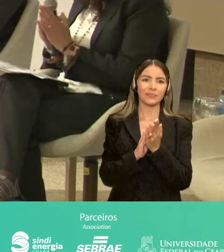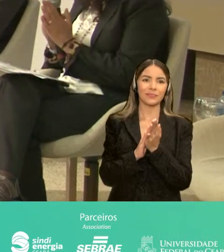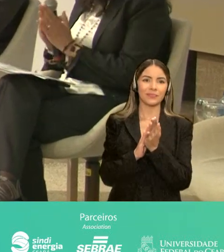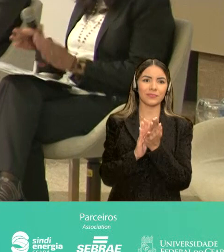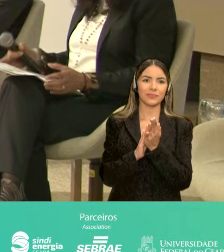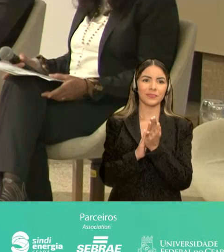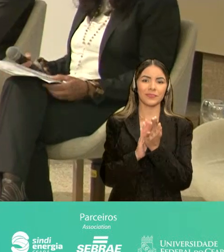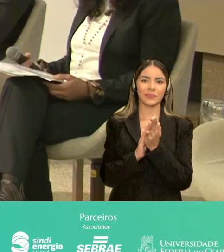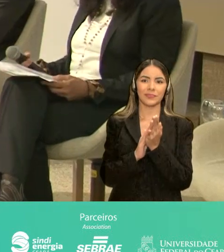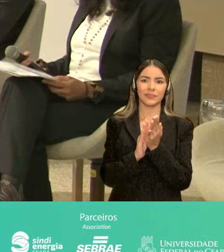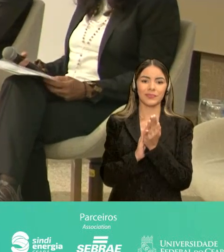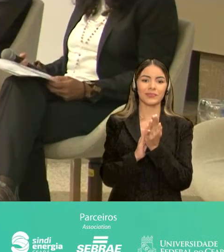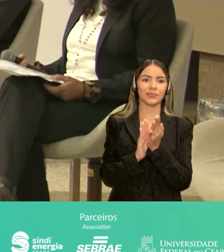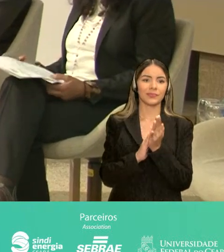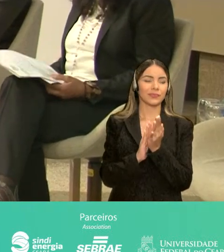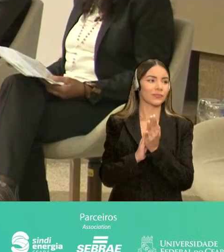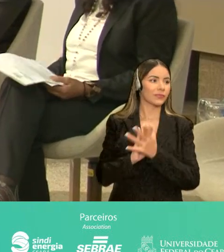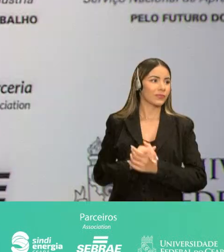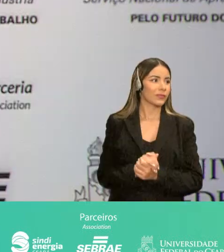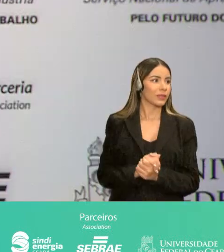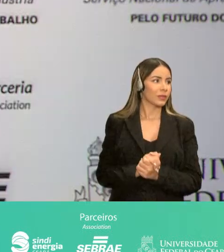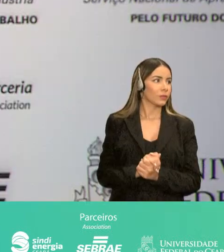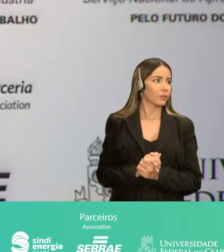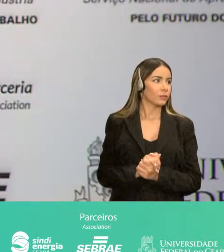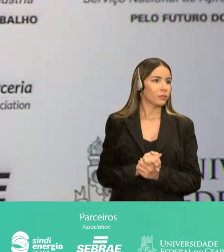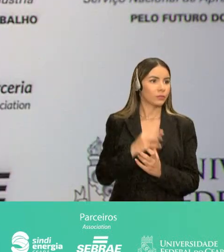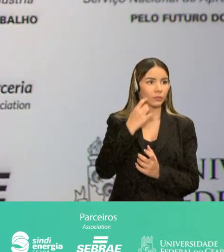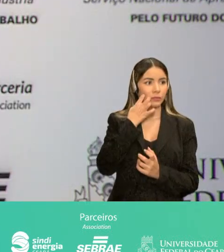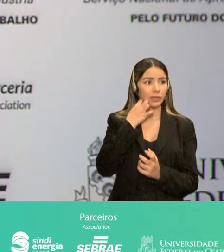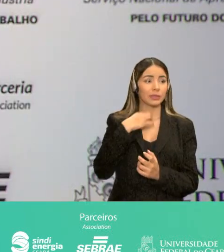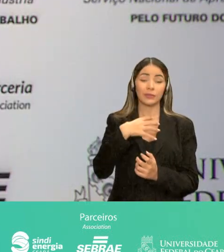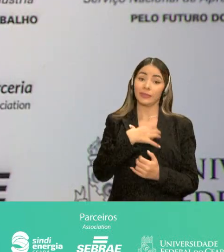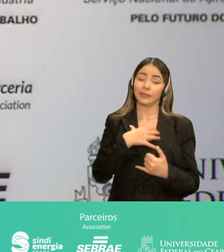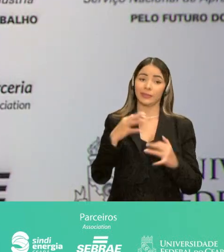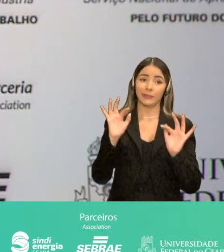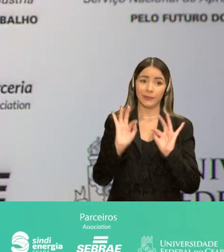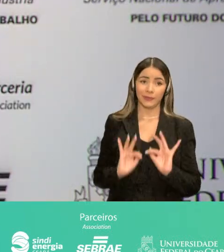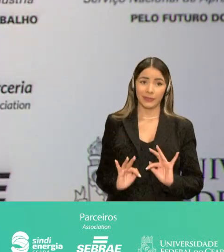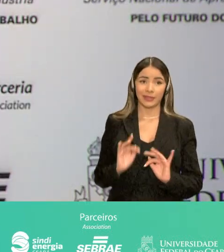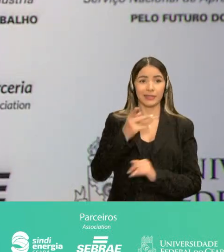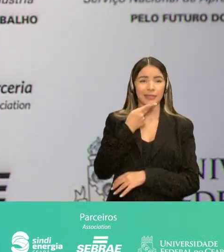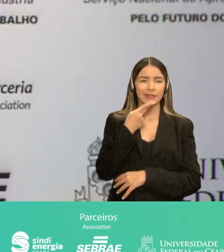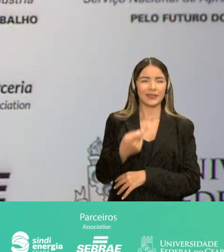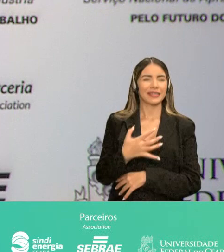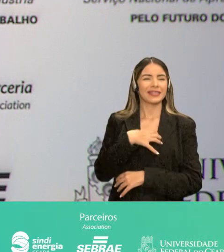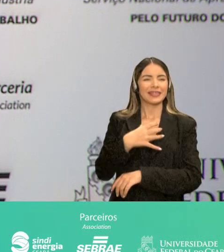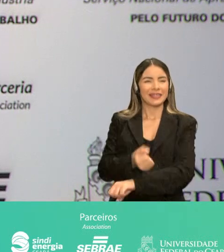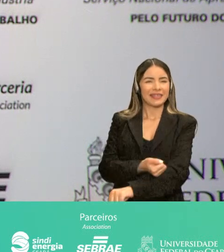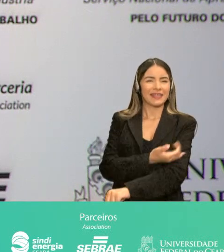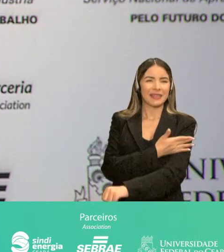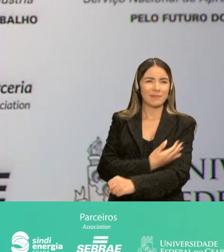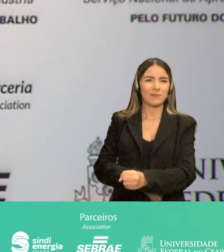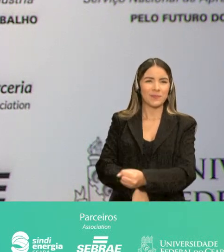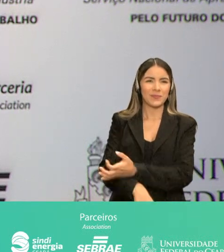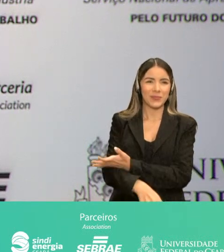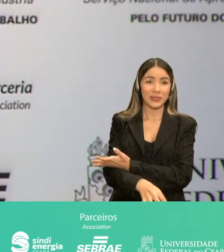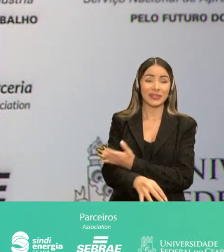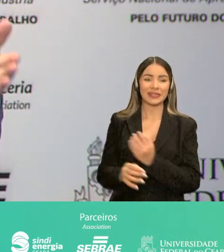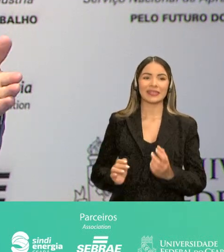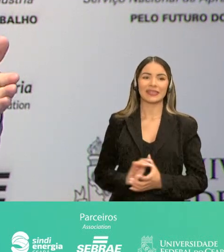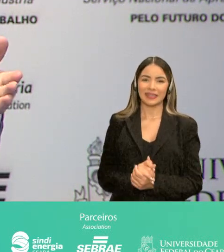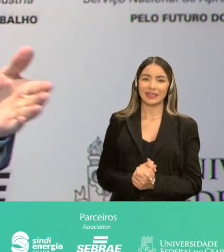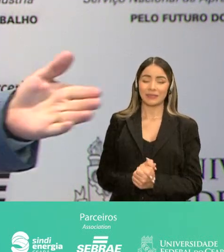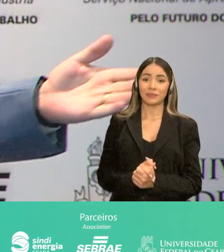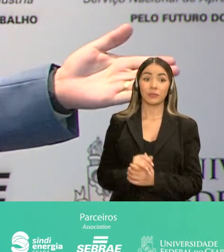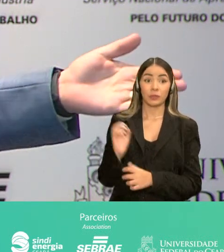trajetória. And Super feliz de dizer, né, que eu até me I'm very emociono todo happy dia. to say, and